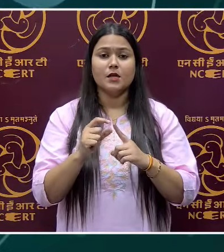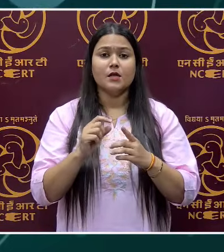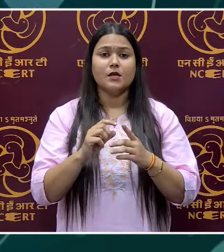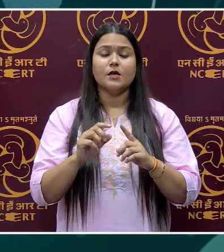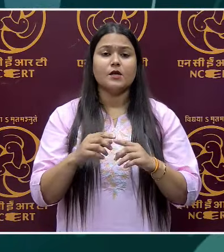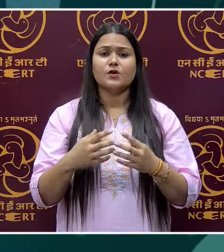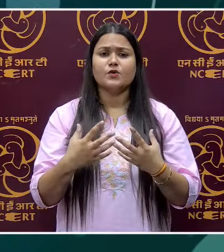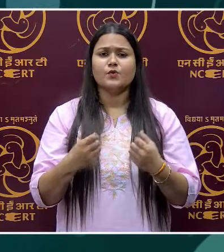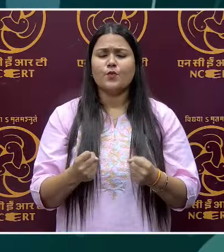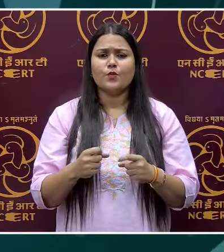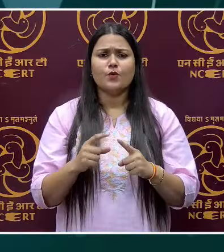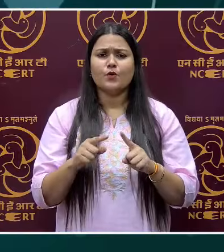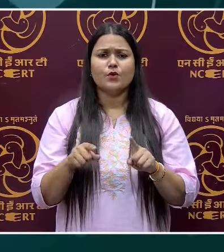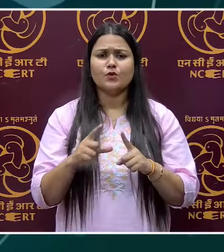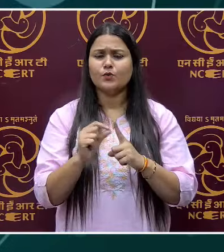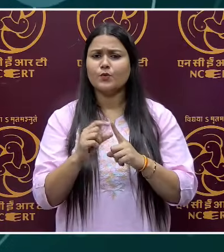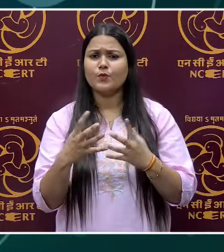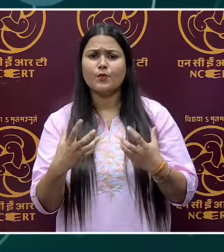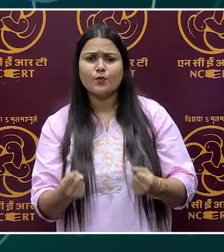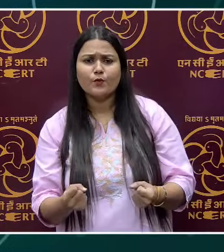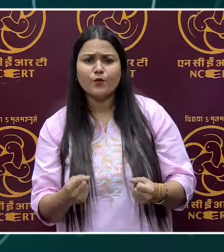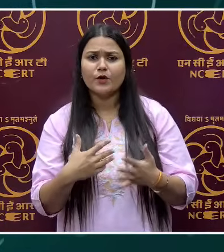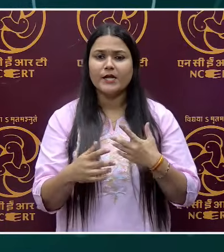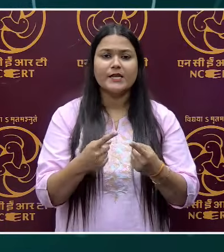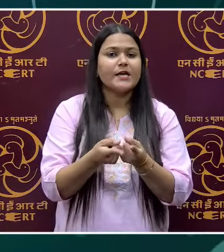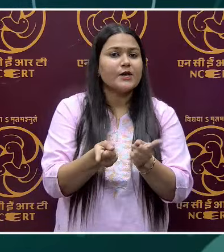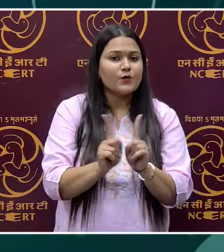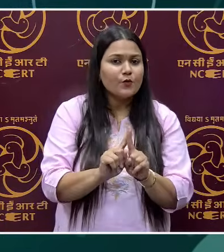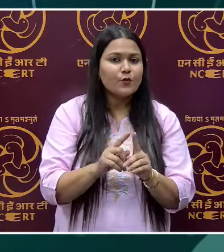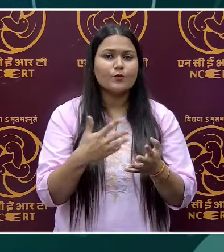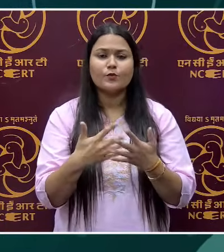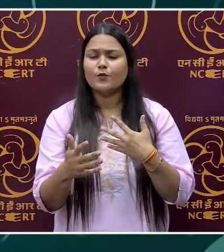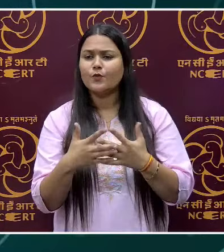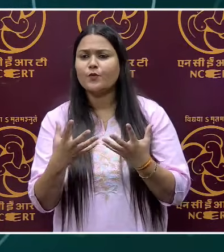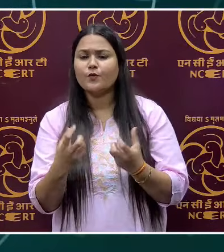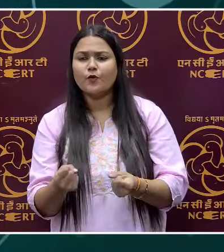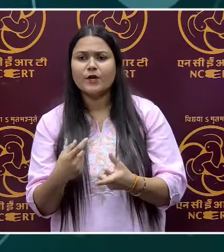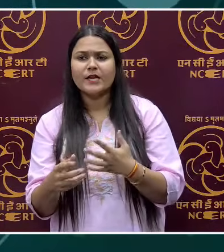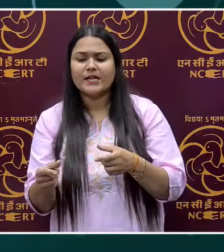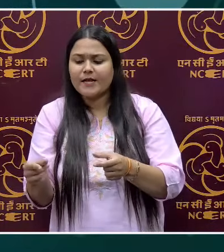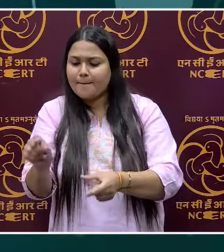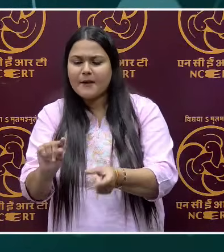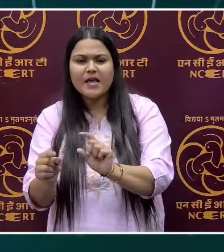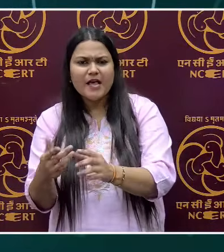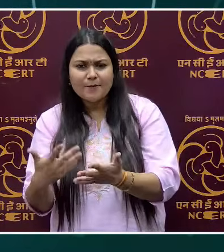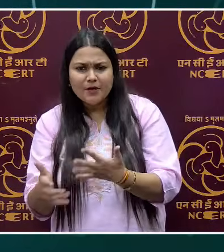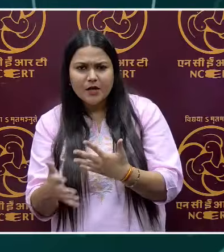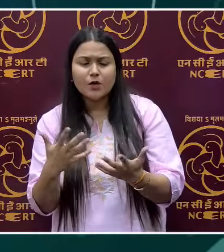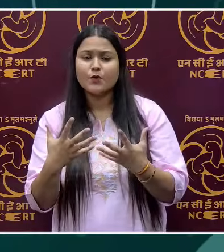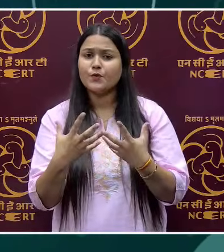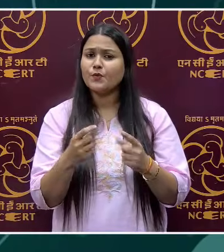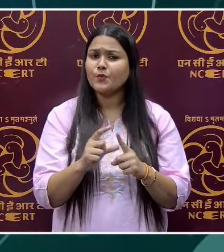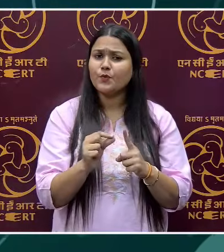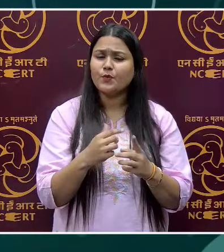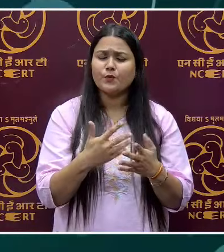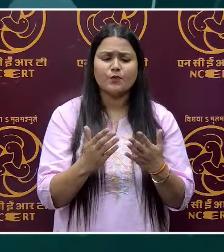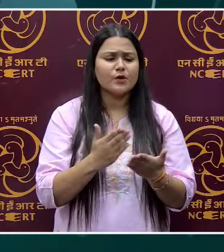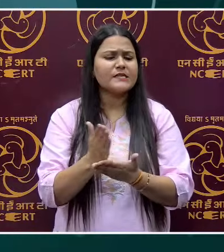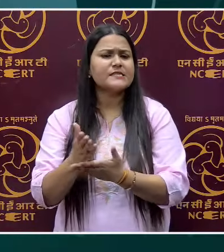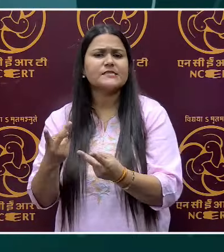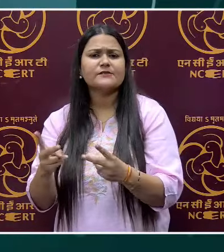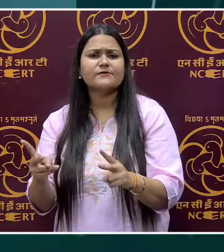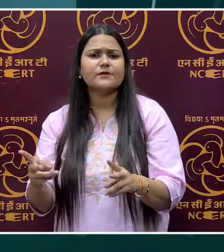like a physical laboratory. They do not need chemicals. They need not need other resources that